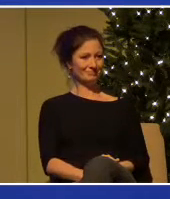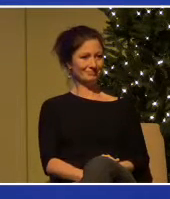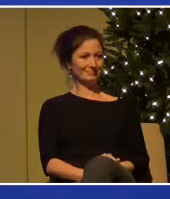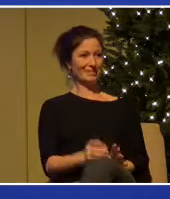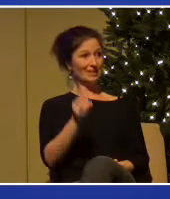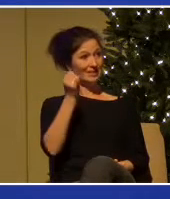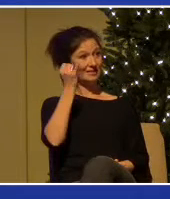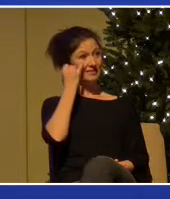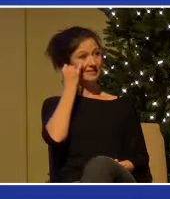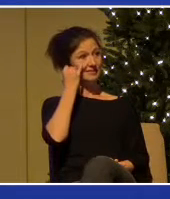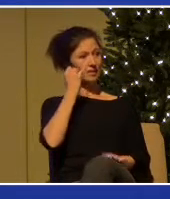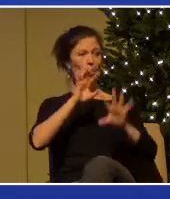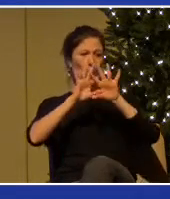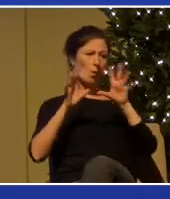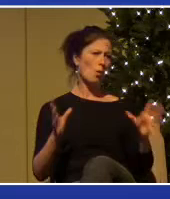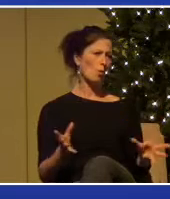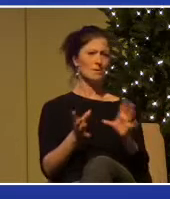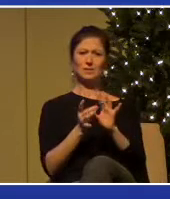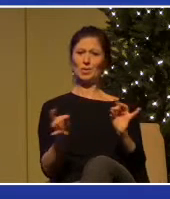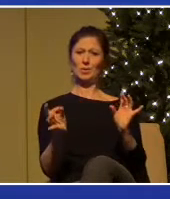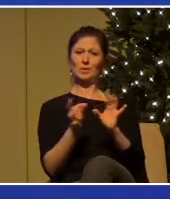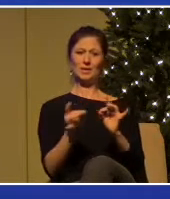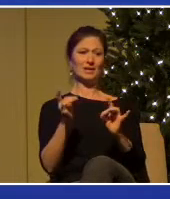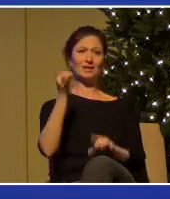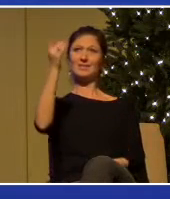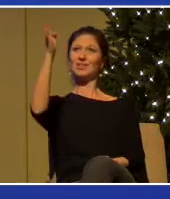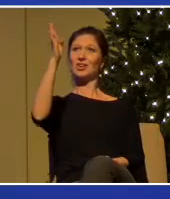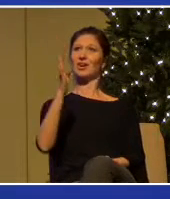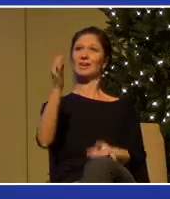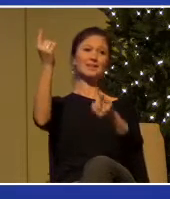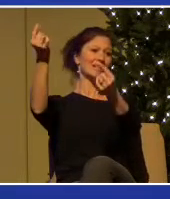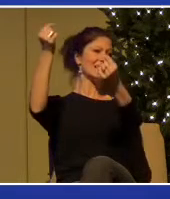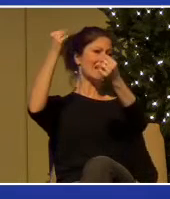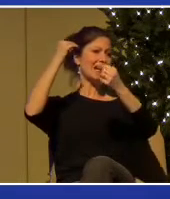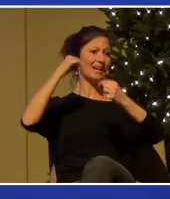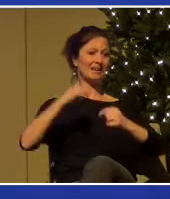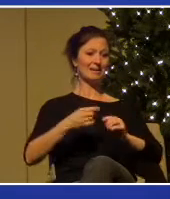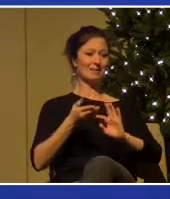If that was the whole story of the God who comes.